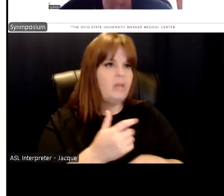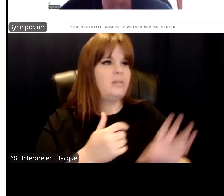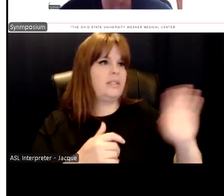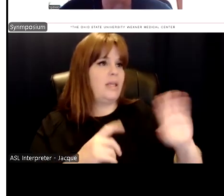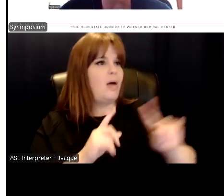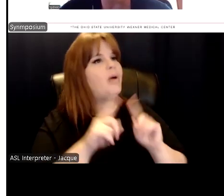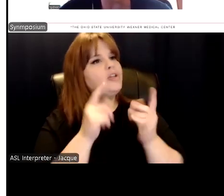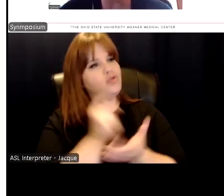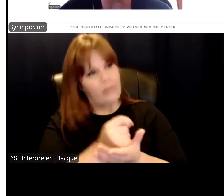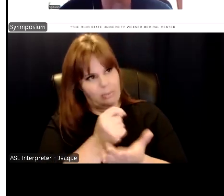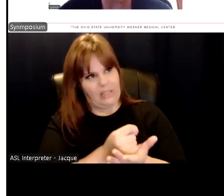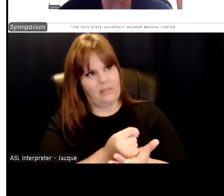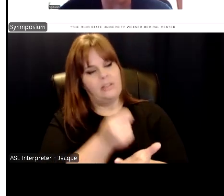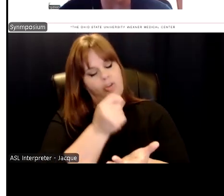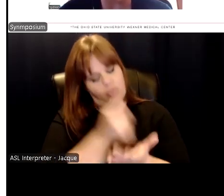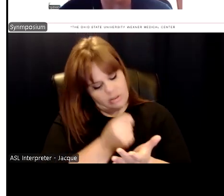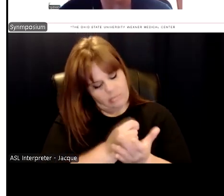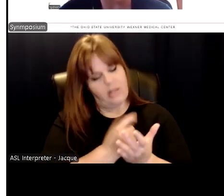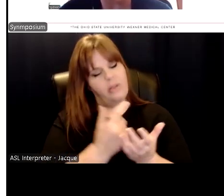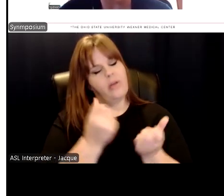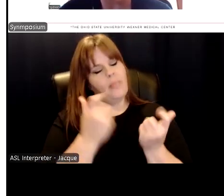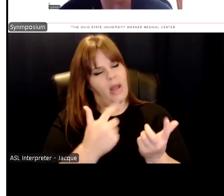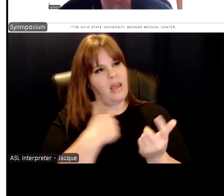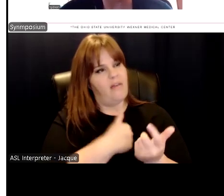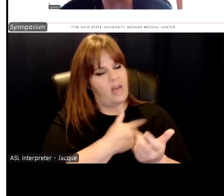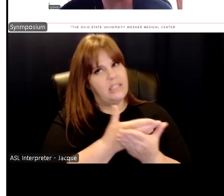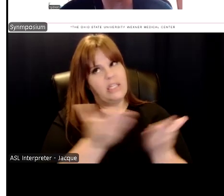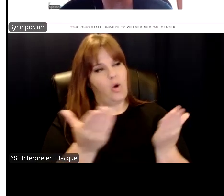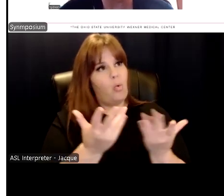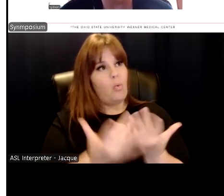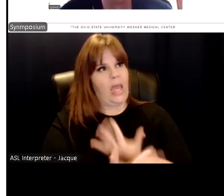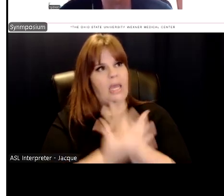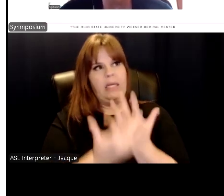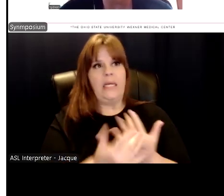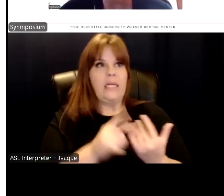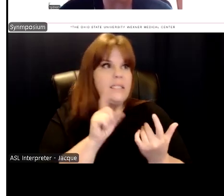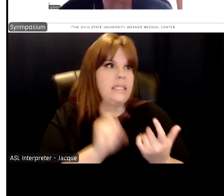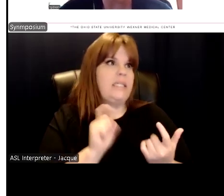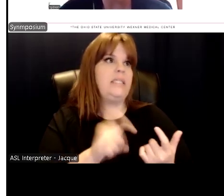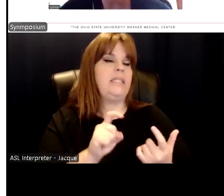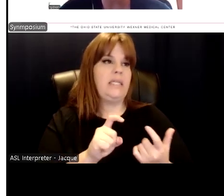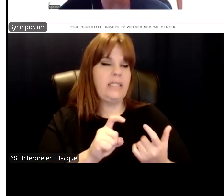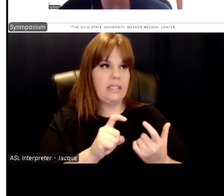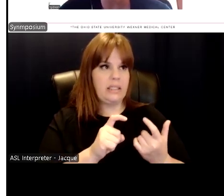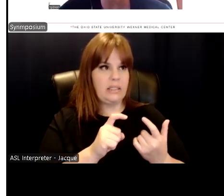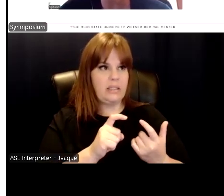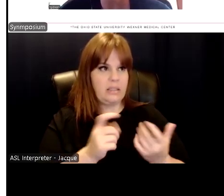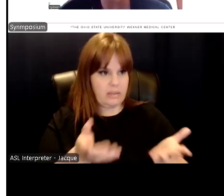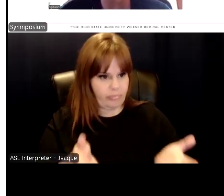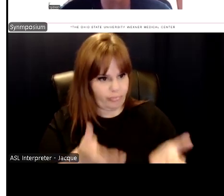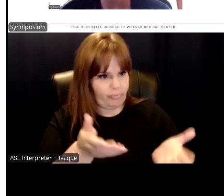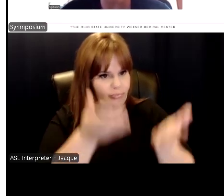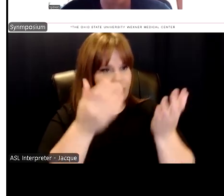treatments, because there's so many of us out here that are waiting, needing a path forward. And